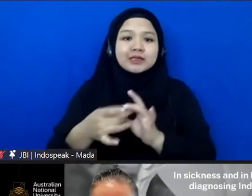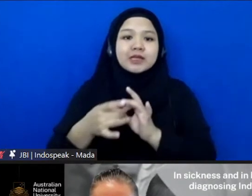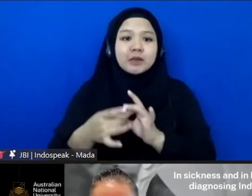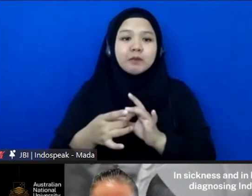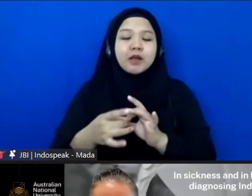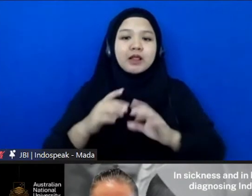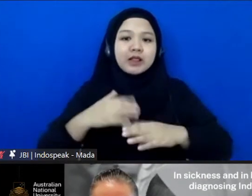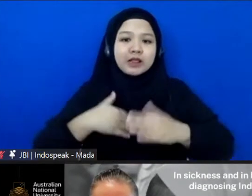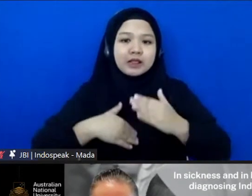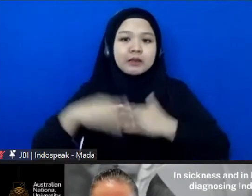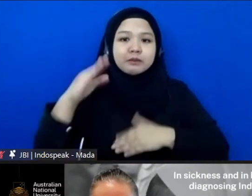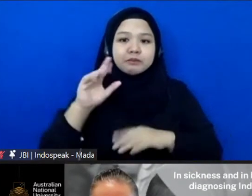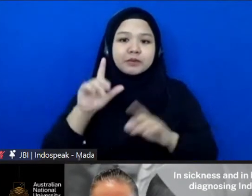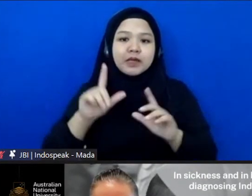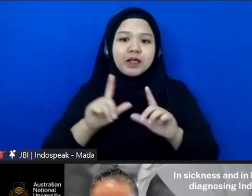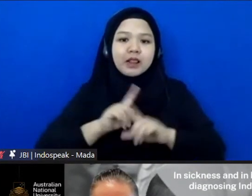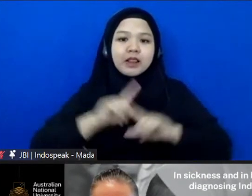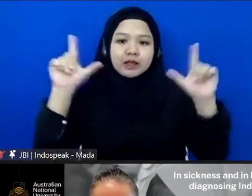or IECEPA.